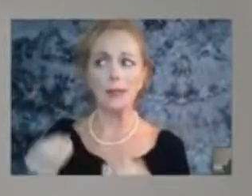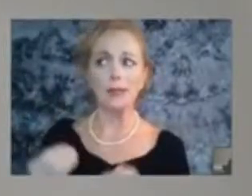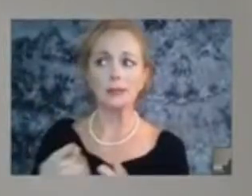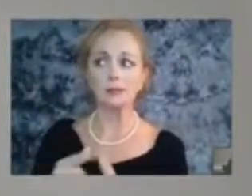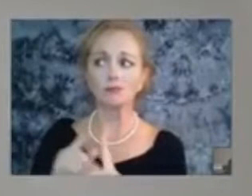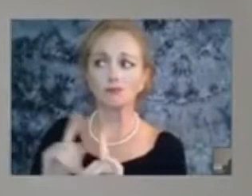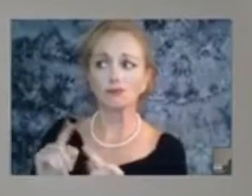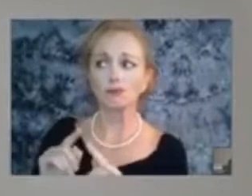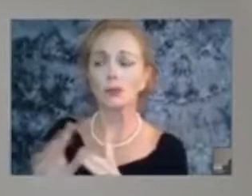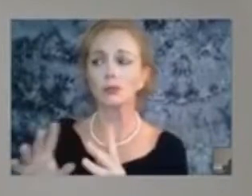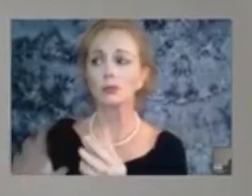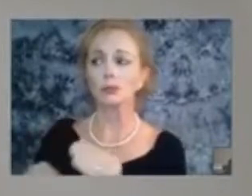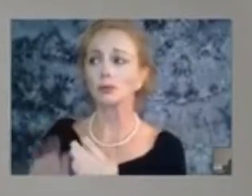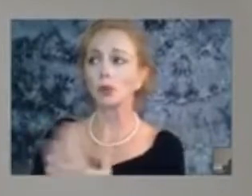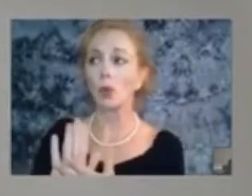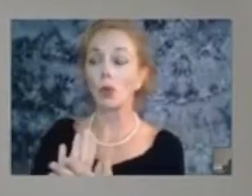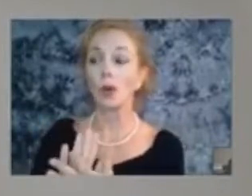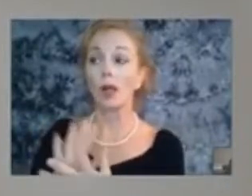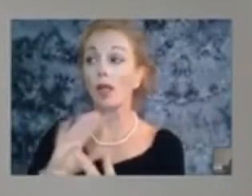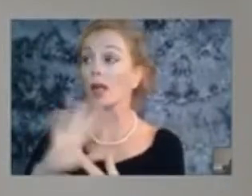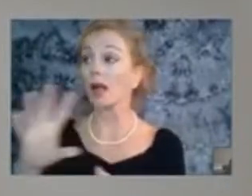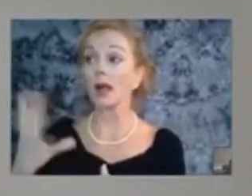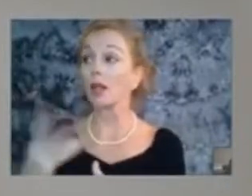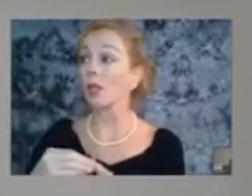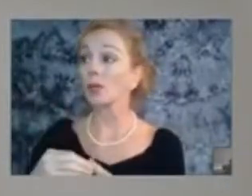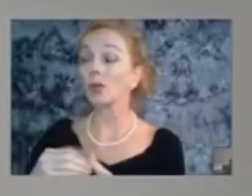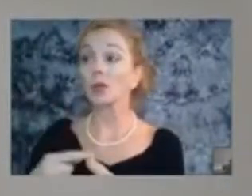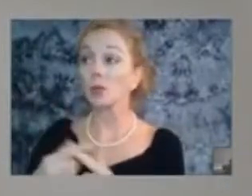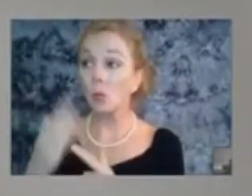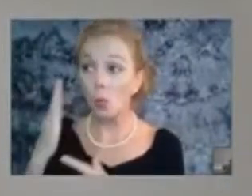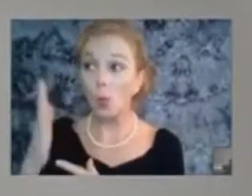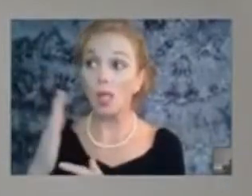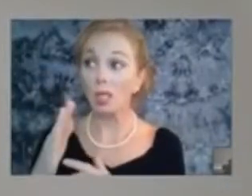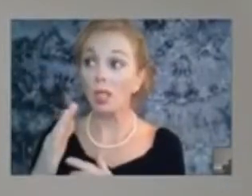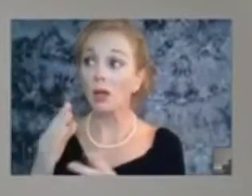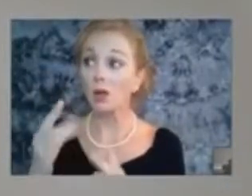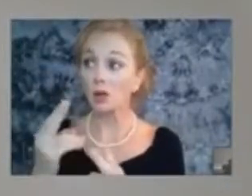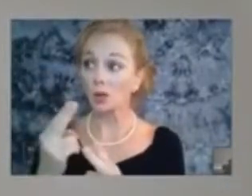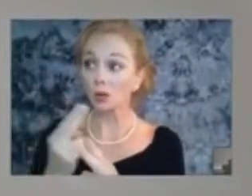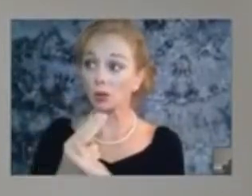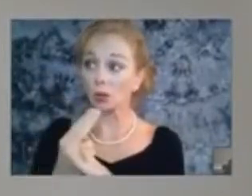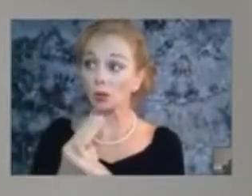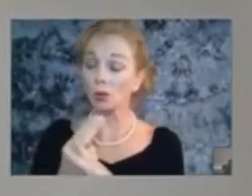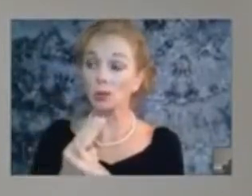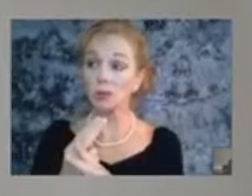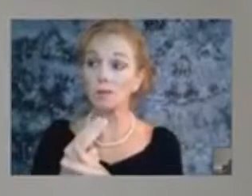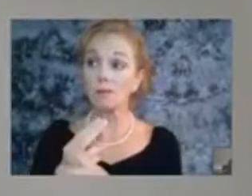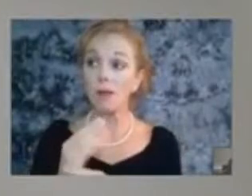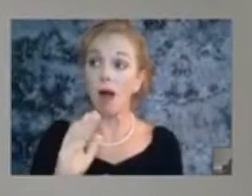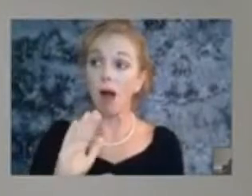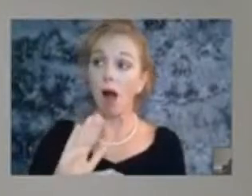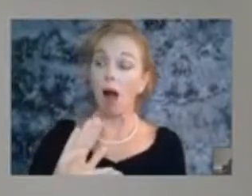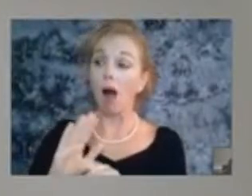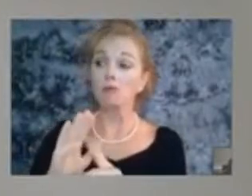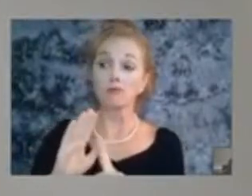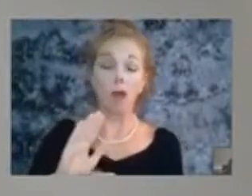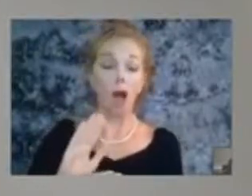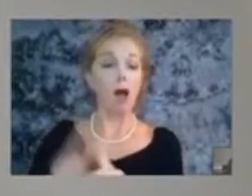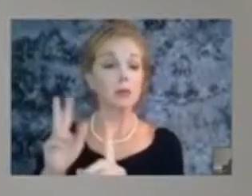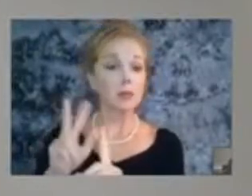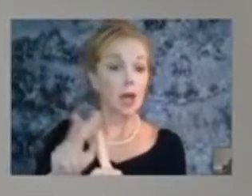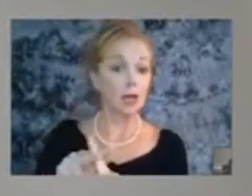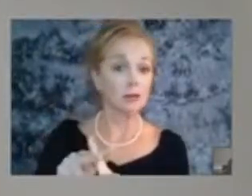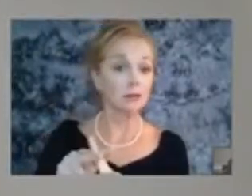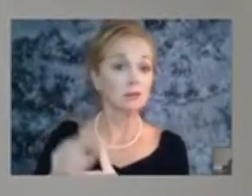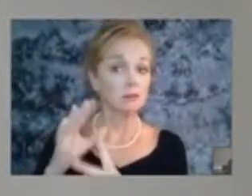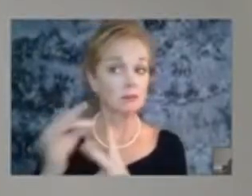also include whether or not you intend to take advantage of the on-site daily option, and if you're going to do that at your child's assigned school, or if you're